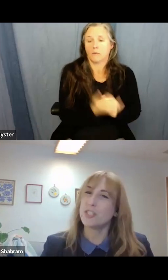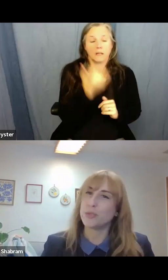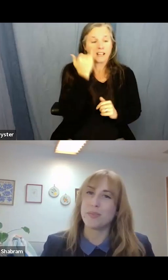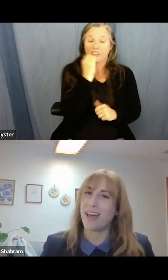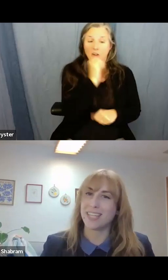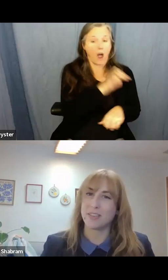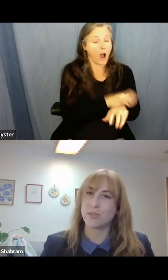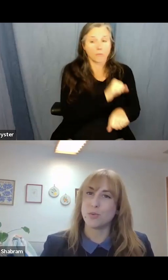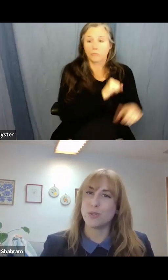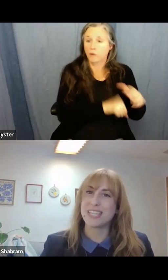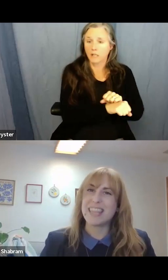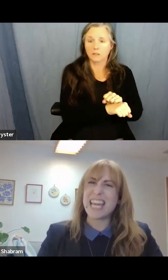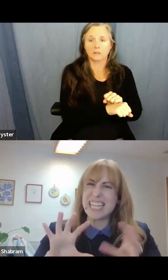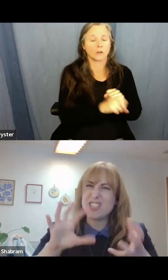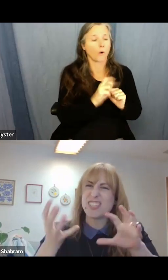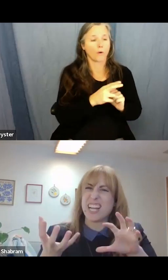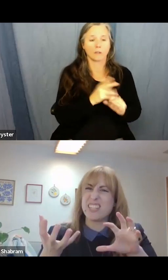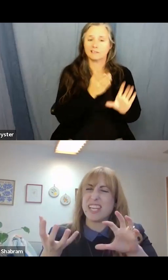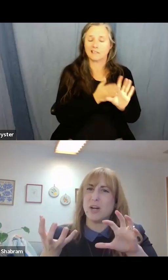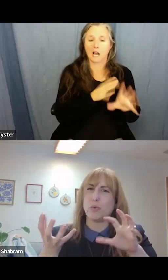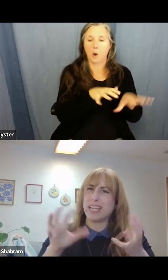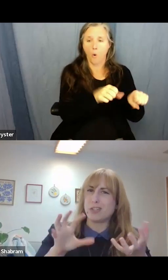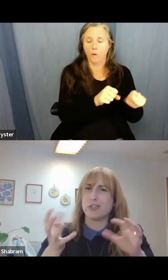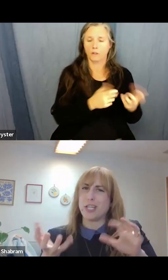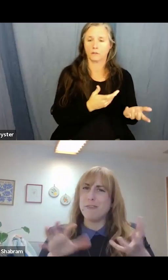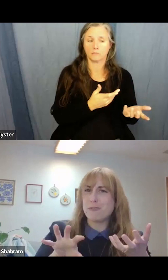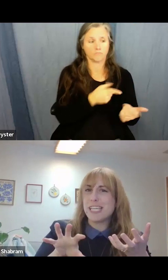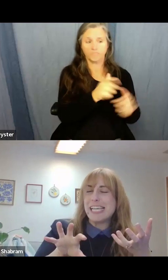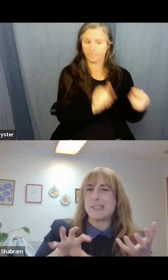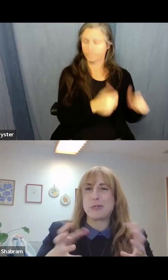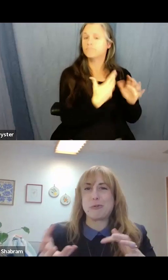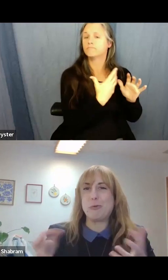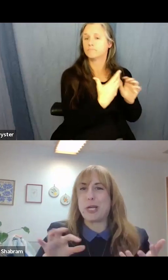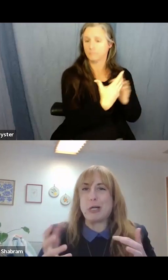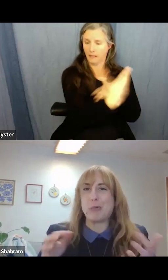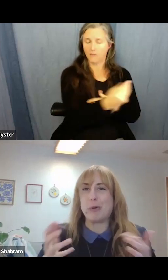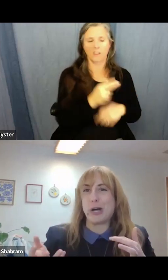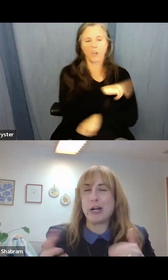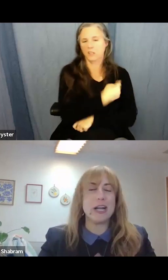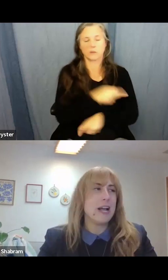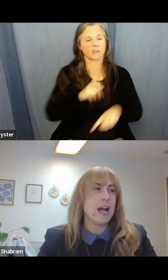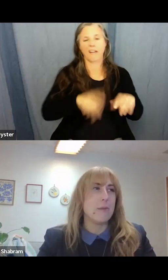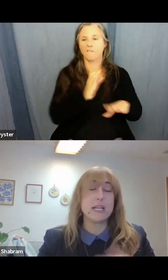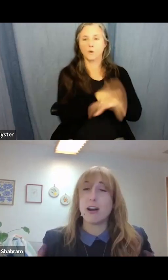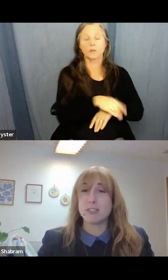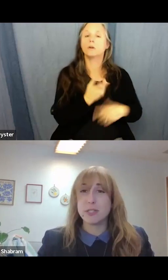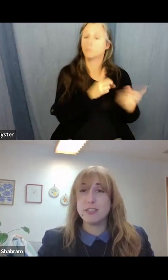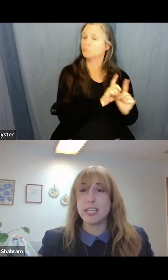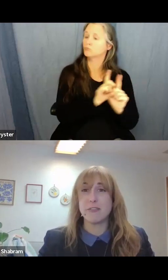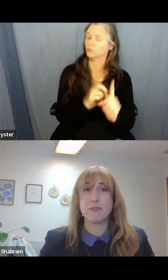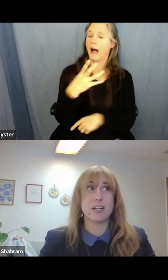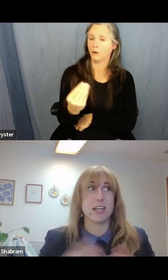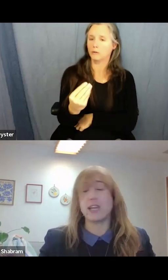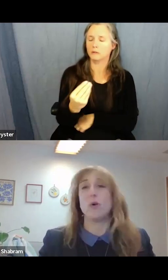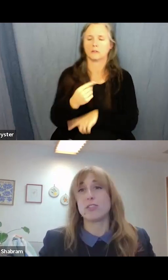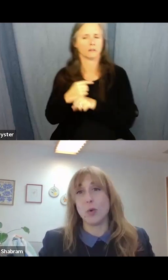We can't do that in the schools. And that is just kind of like a relational shift in sort of who we are and what we are. In a hospital,